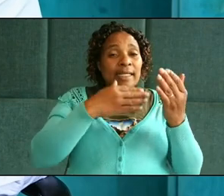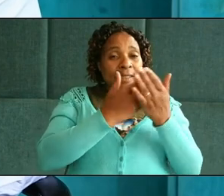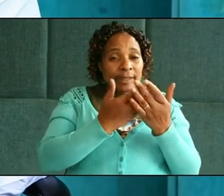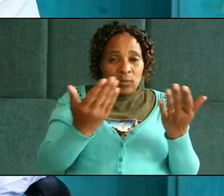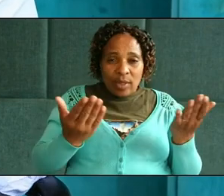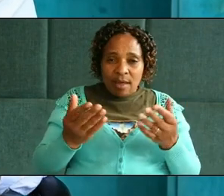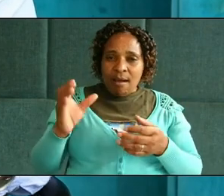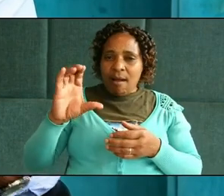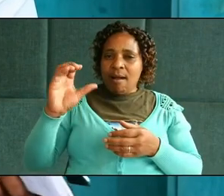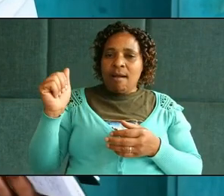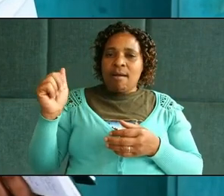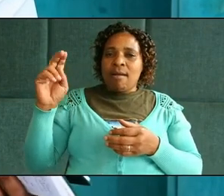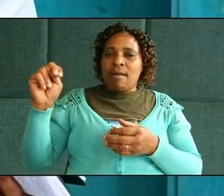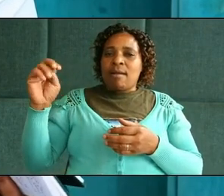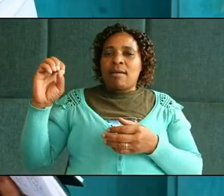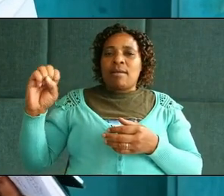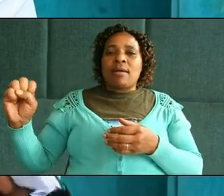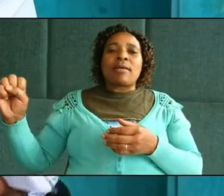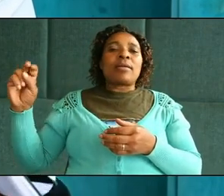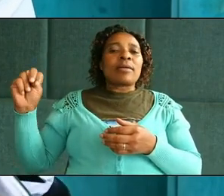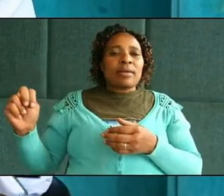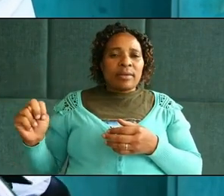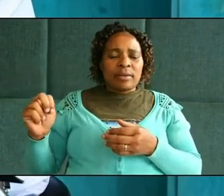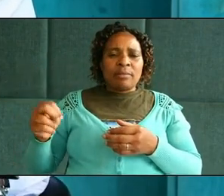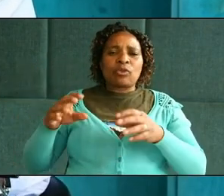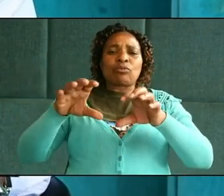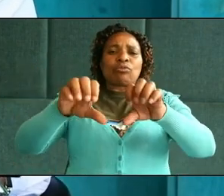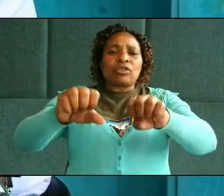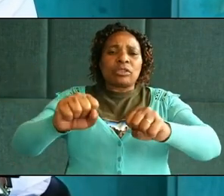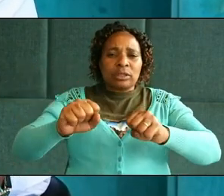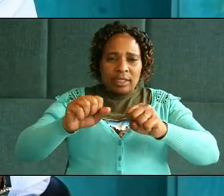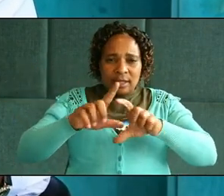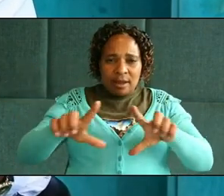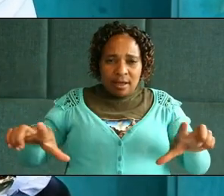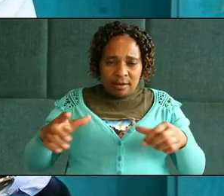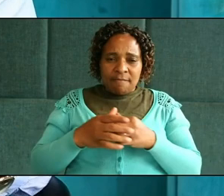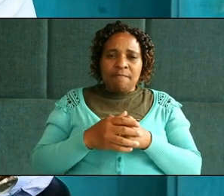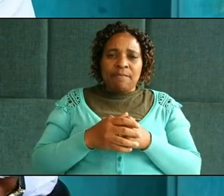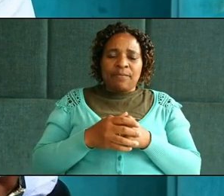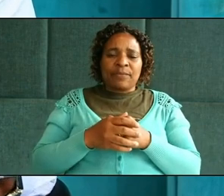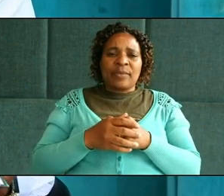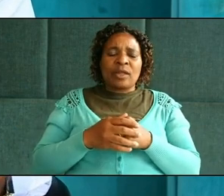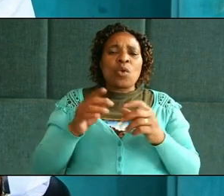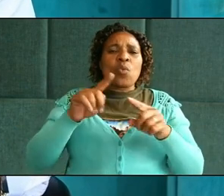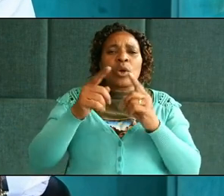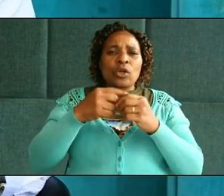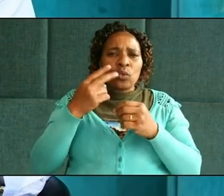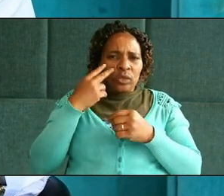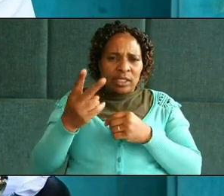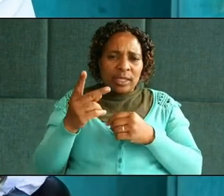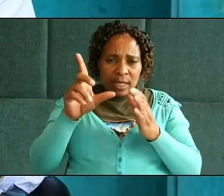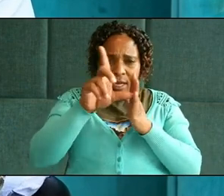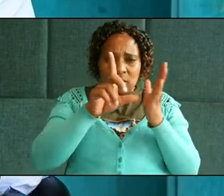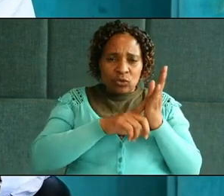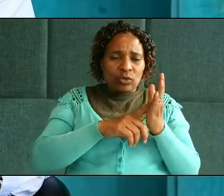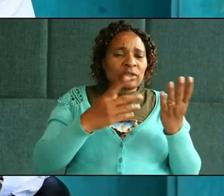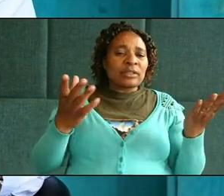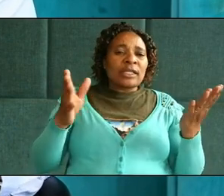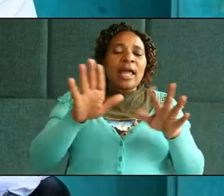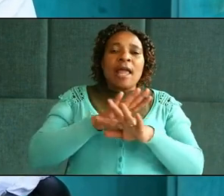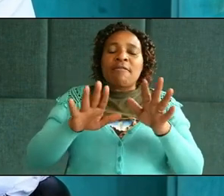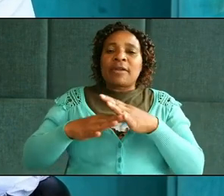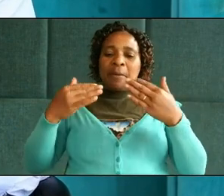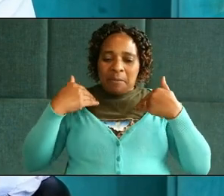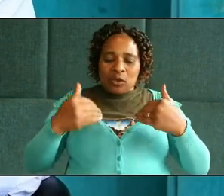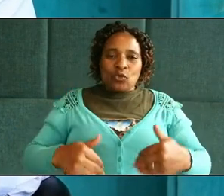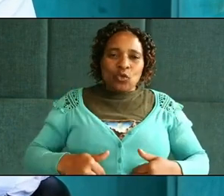Canaan, and now they're taking possession of the land. And when you look at the lesson, it's like every person